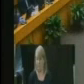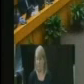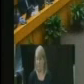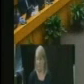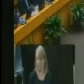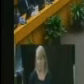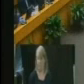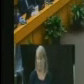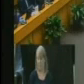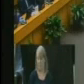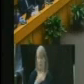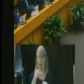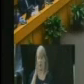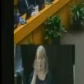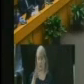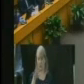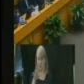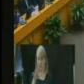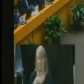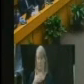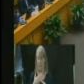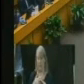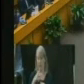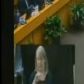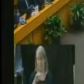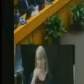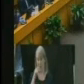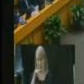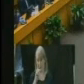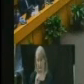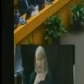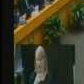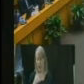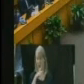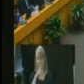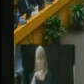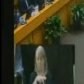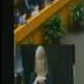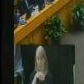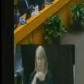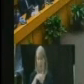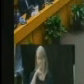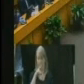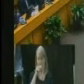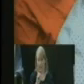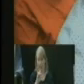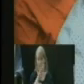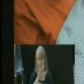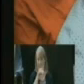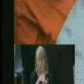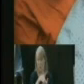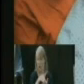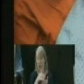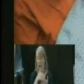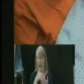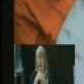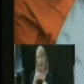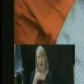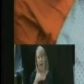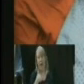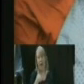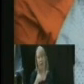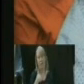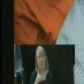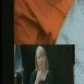Good evening. My name is Cindy White, and I am principal at Vine Middle. And I'm going to go in a little bit of a different